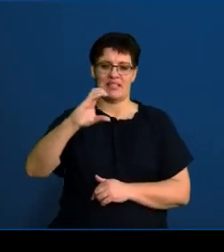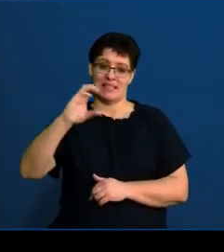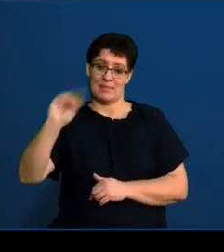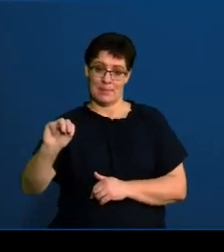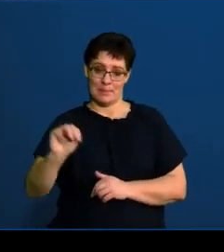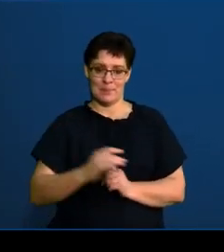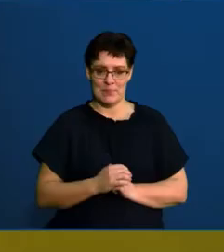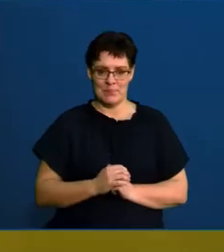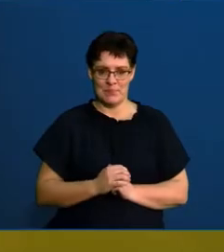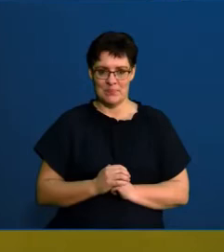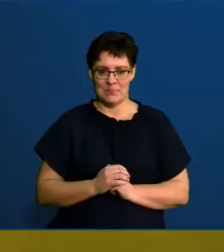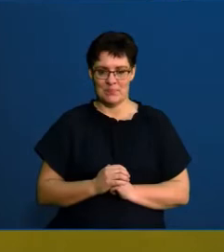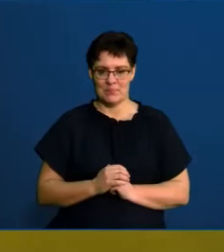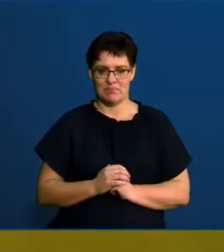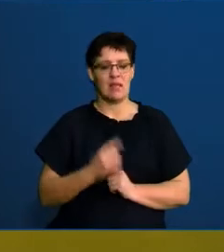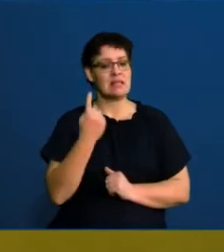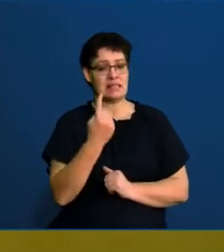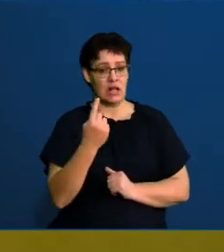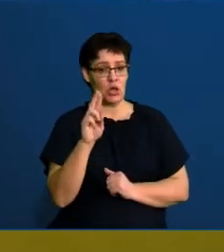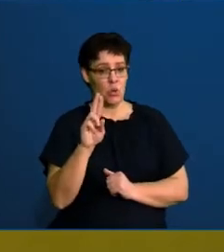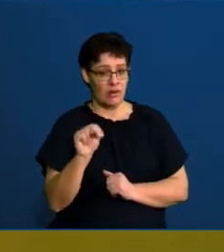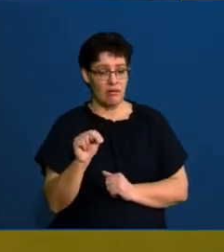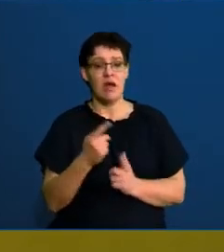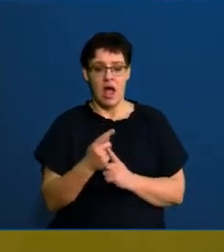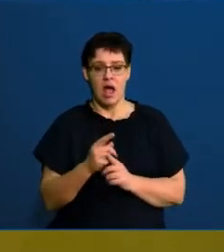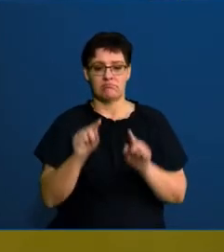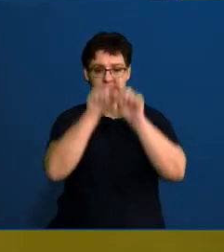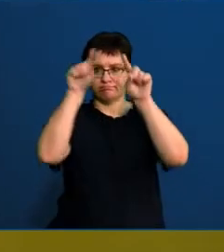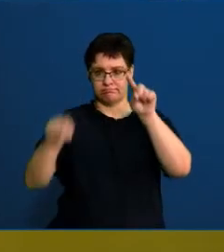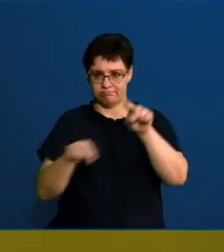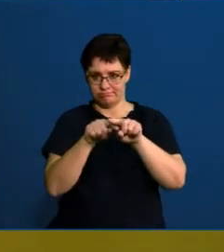centimeters. Single unit, it's a perimeter, so it's 1 dimension.